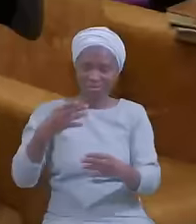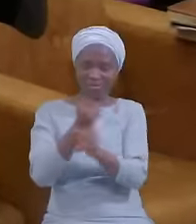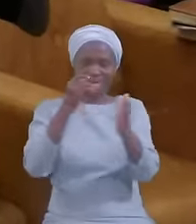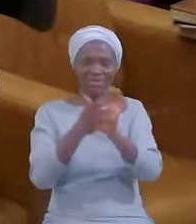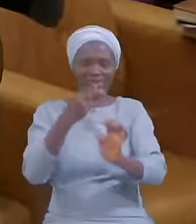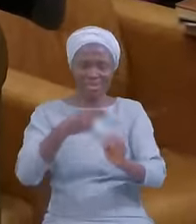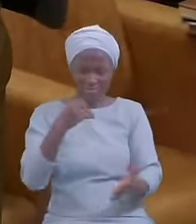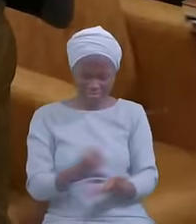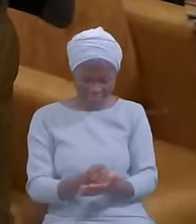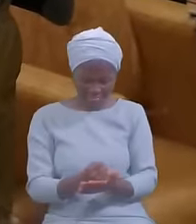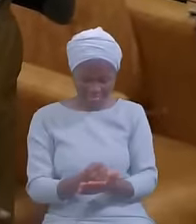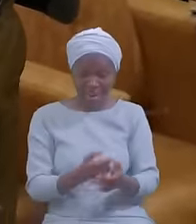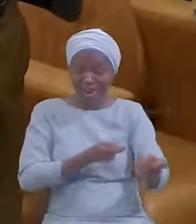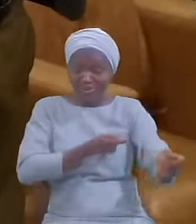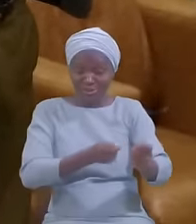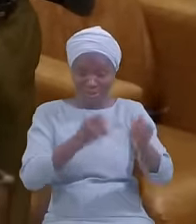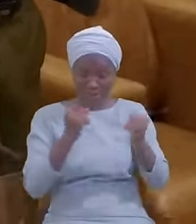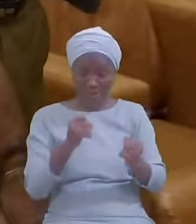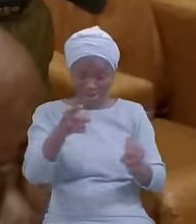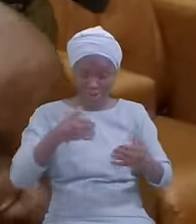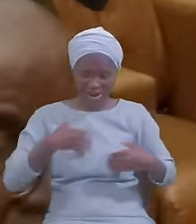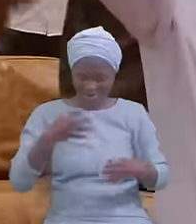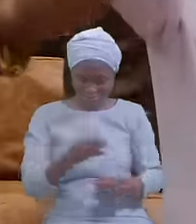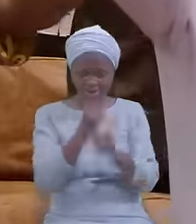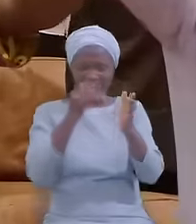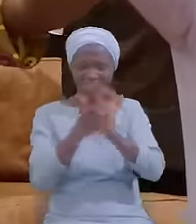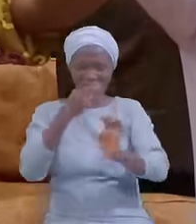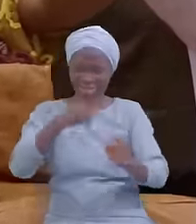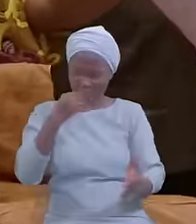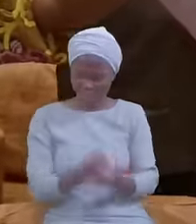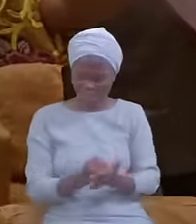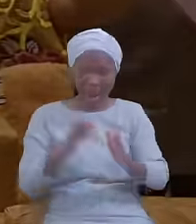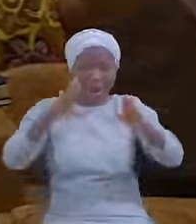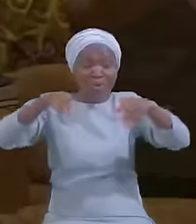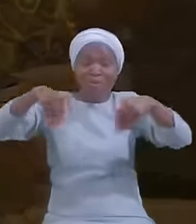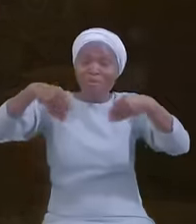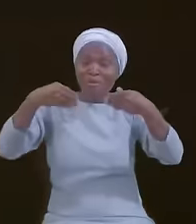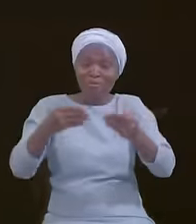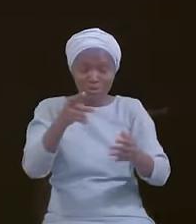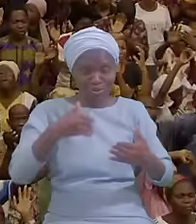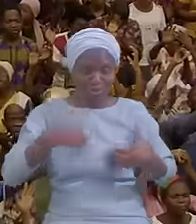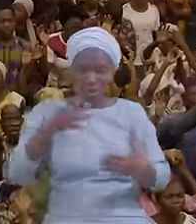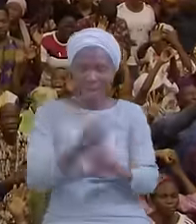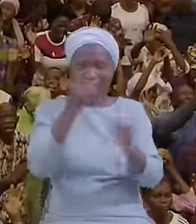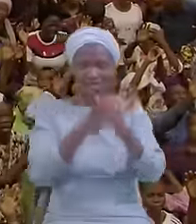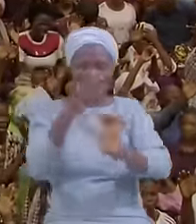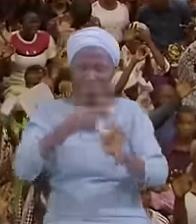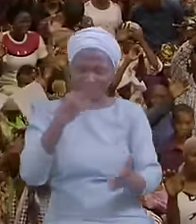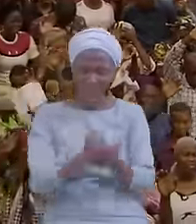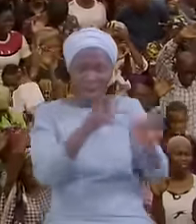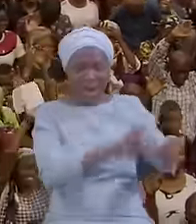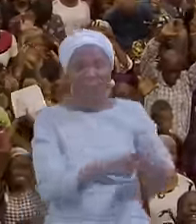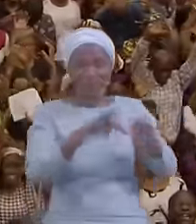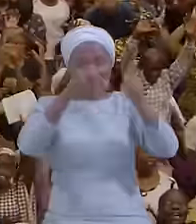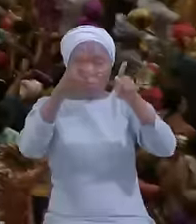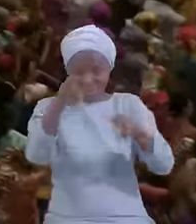got. Dominion, you have got. Provision, you have got. Promotion,